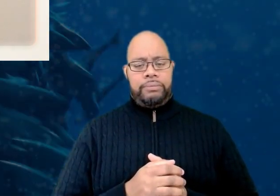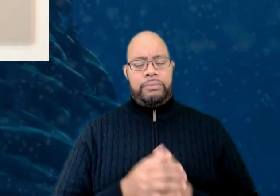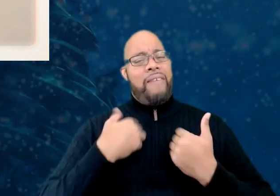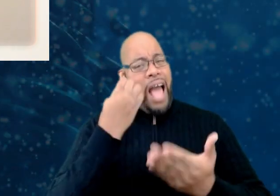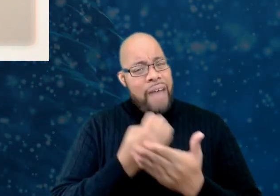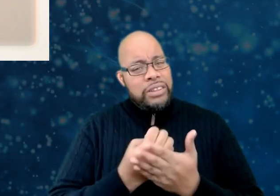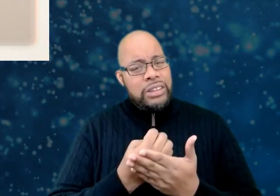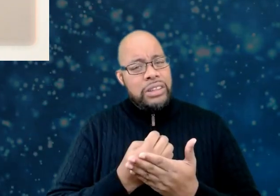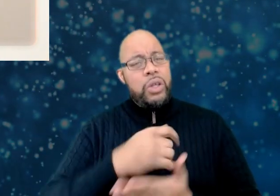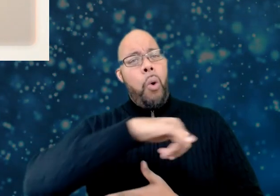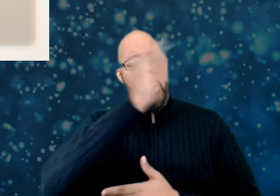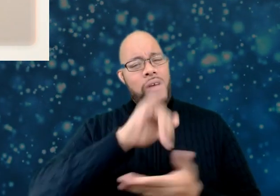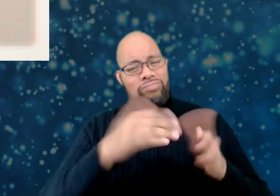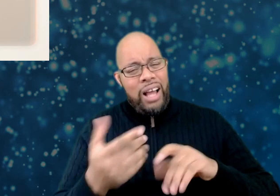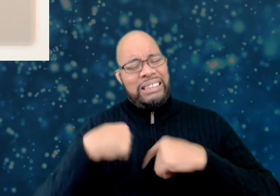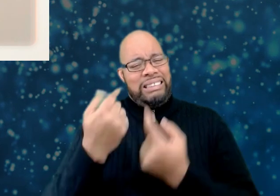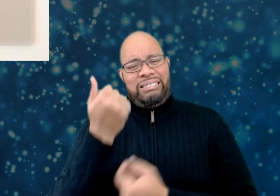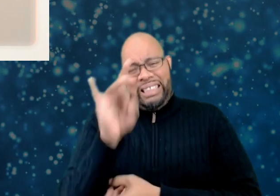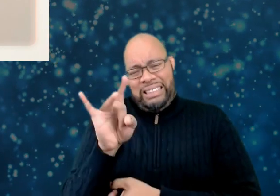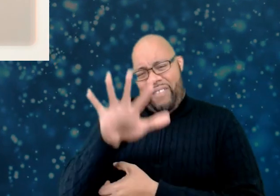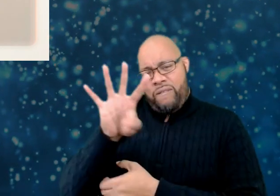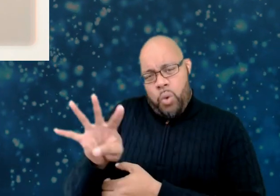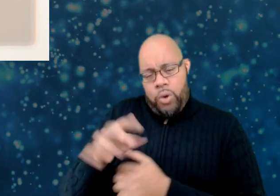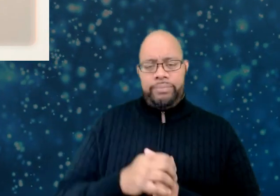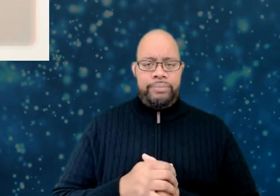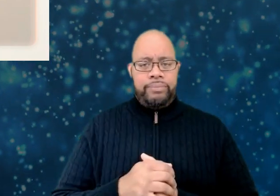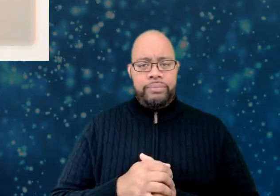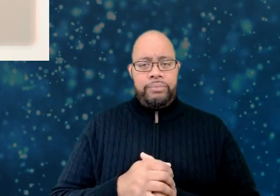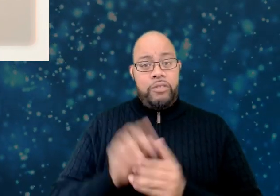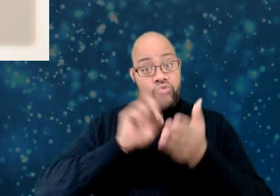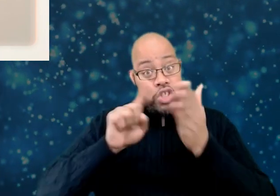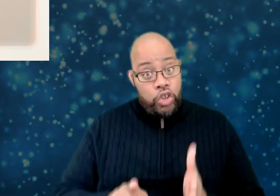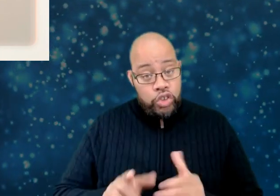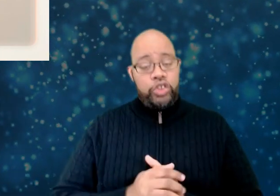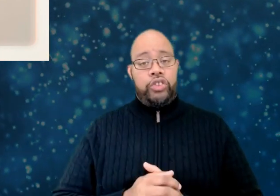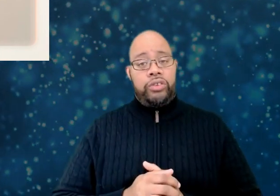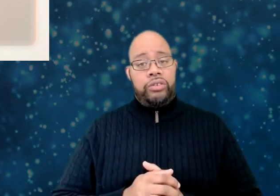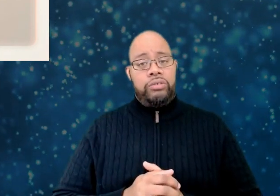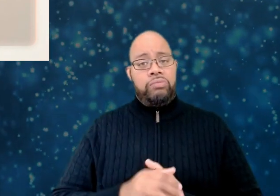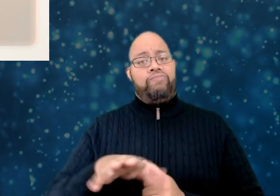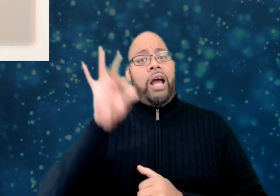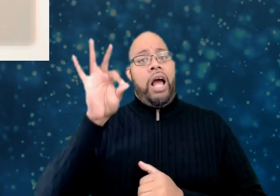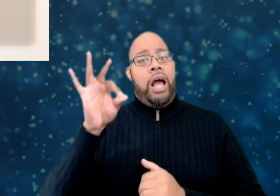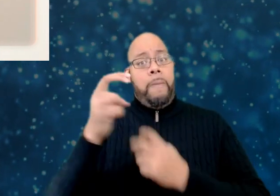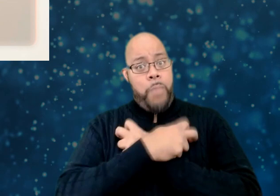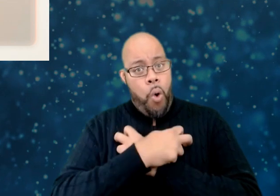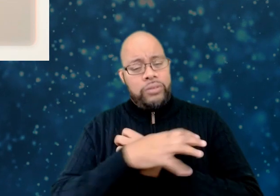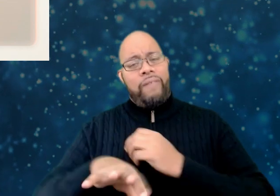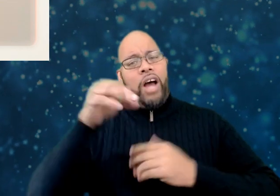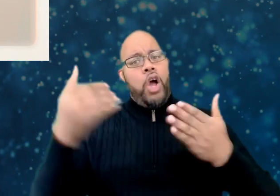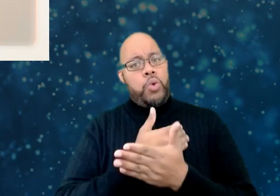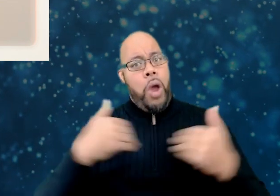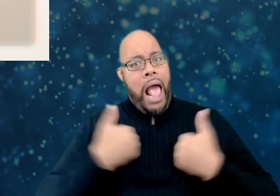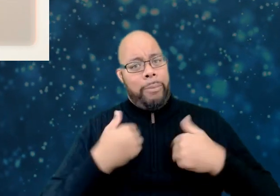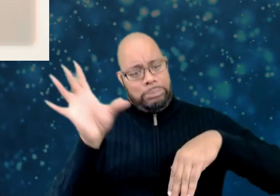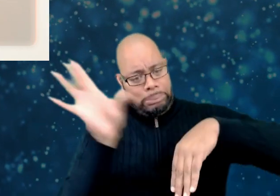There has been evidence of whale falls since 1854. Zoologists and other researchers would recover whale bones and